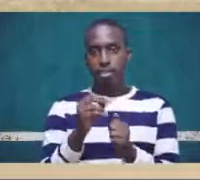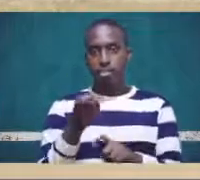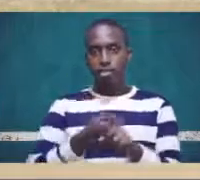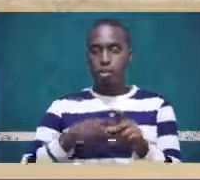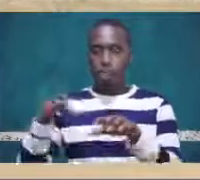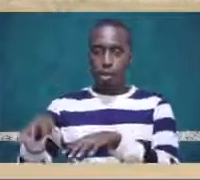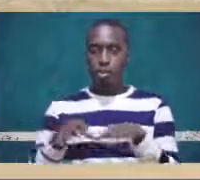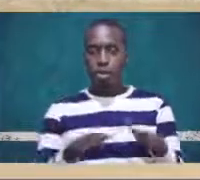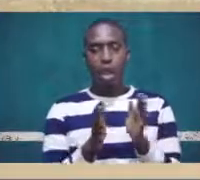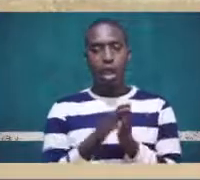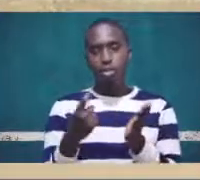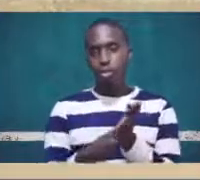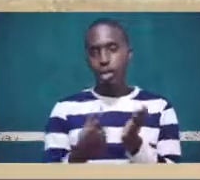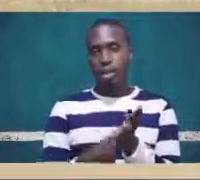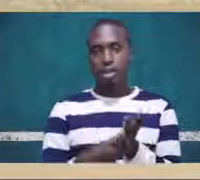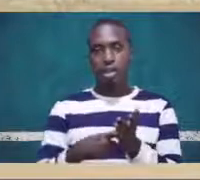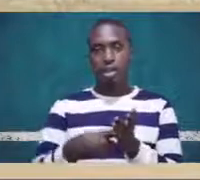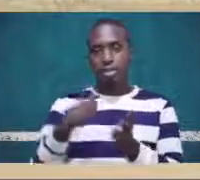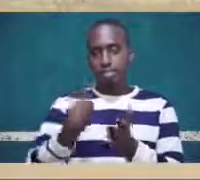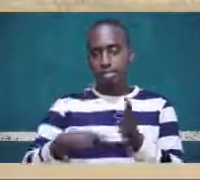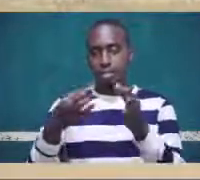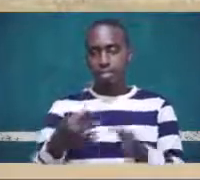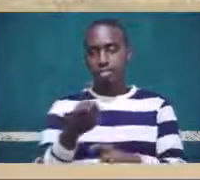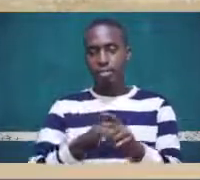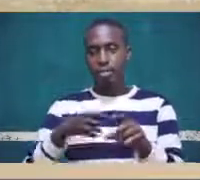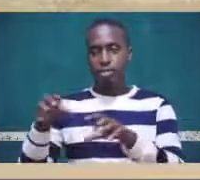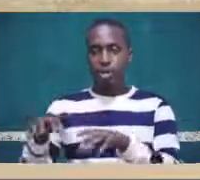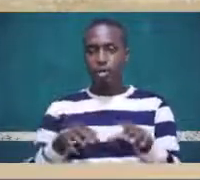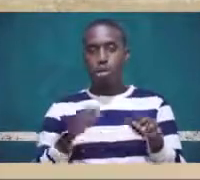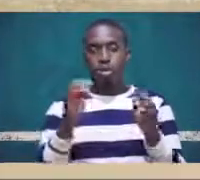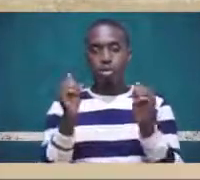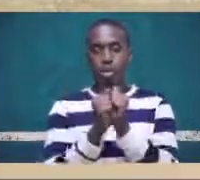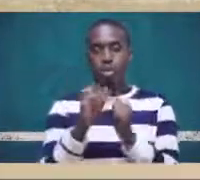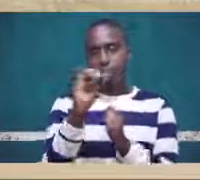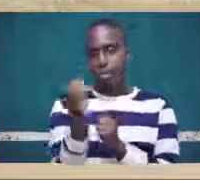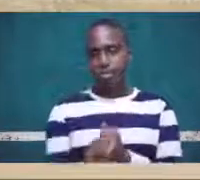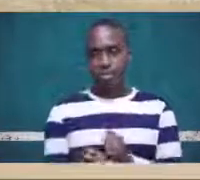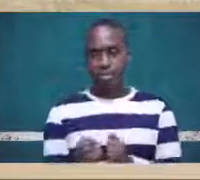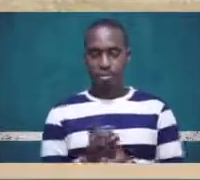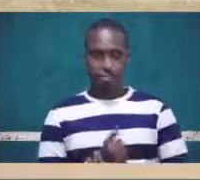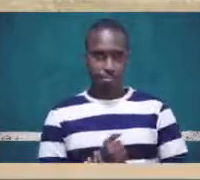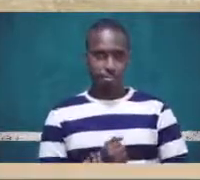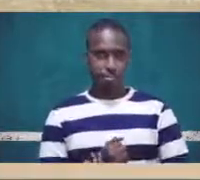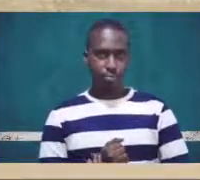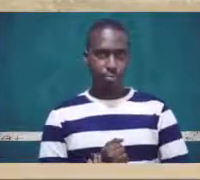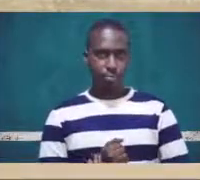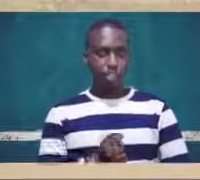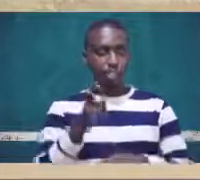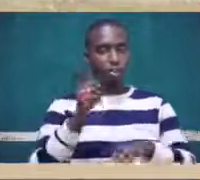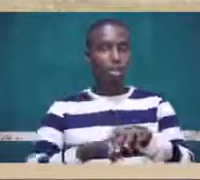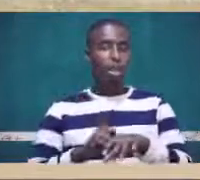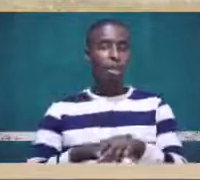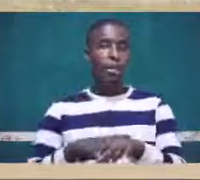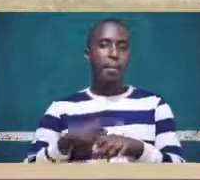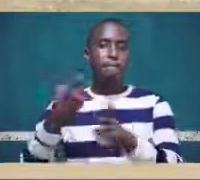imported from Congo. And even Uganda will charge also 10% on commodities imported from Congo. They charge the